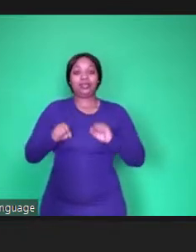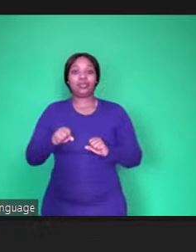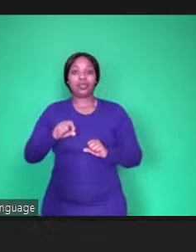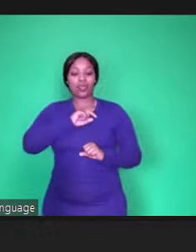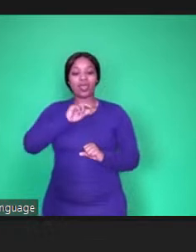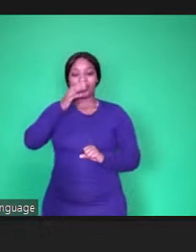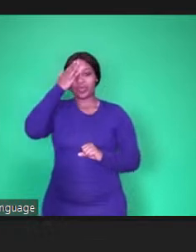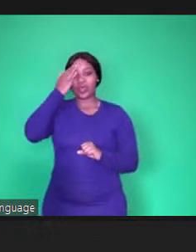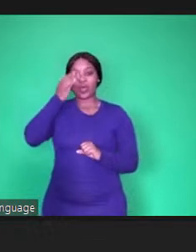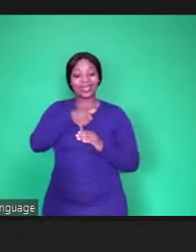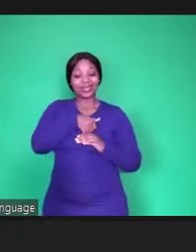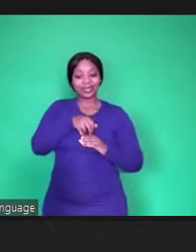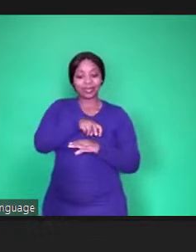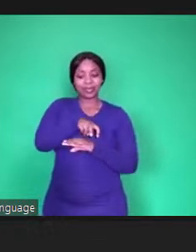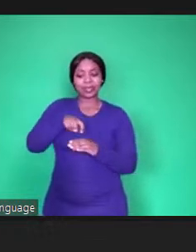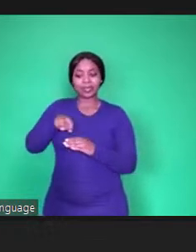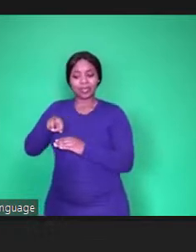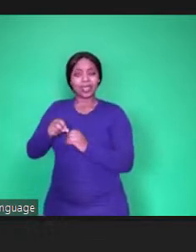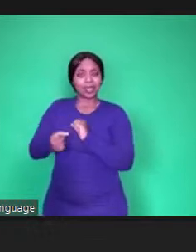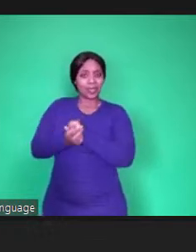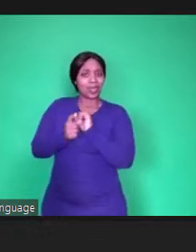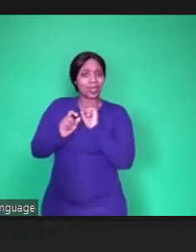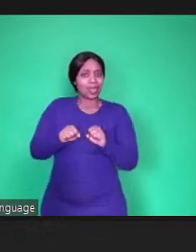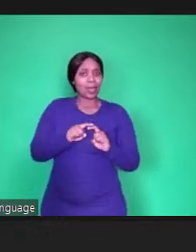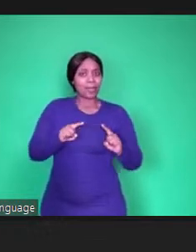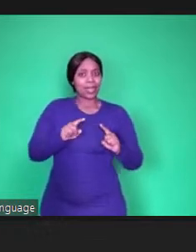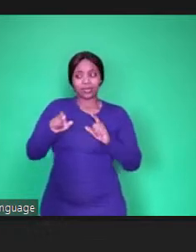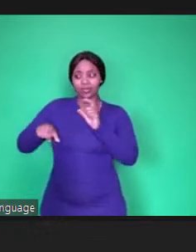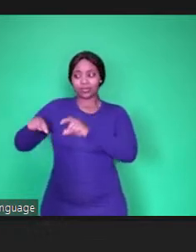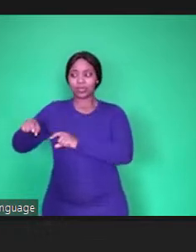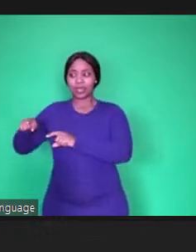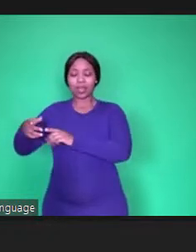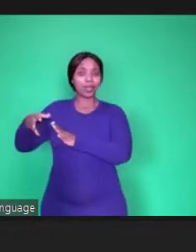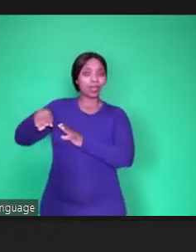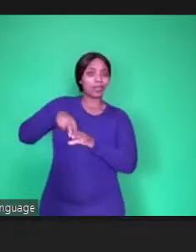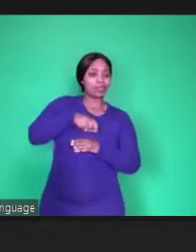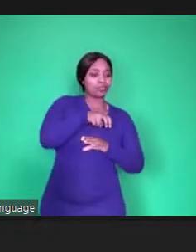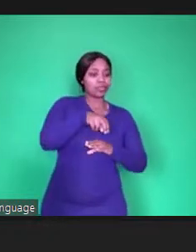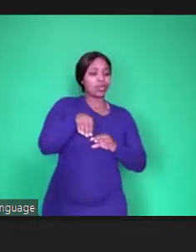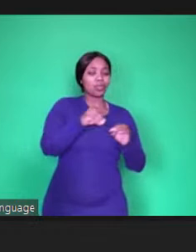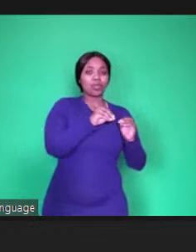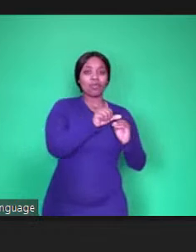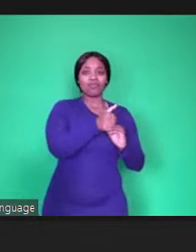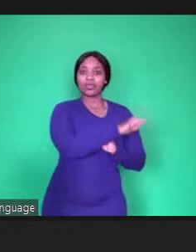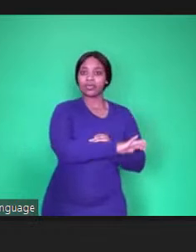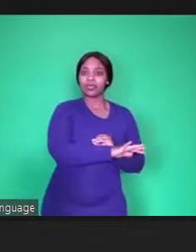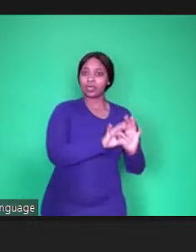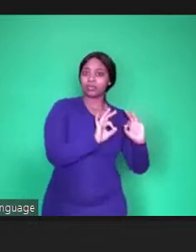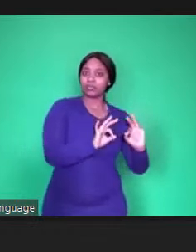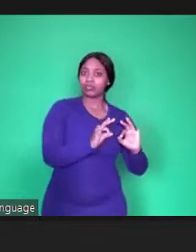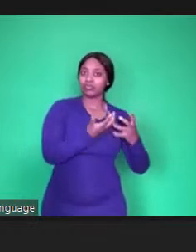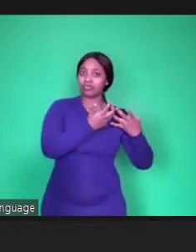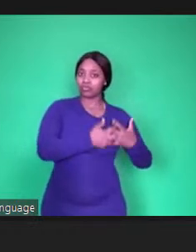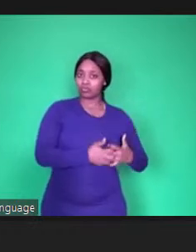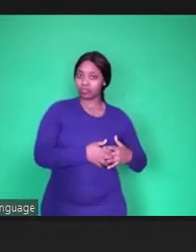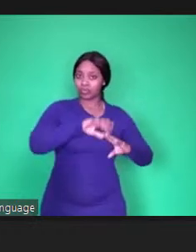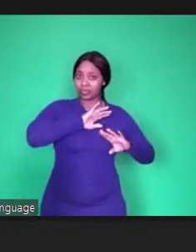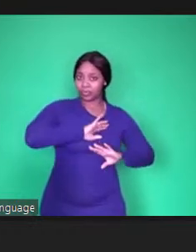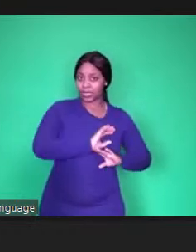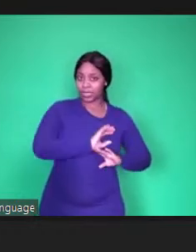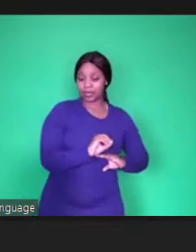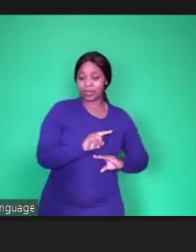happening, but do people actually end up being better off? This is a really critical policy question. So